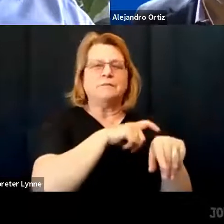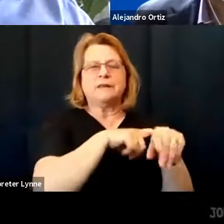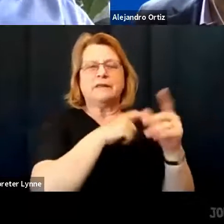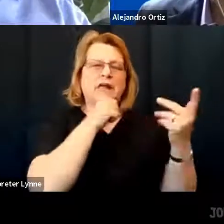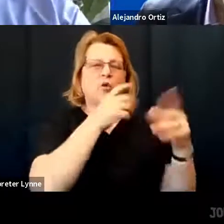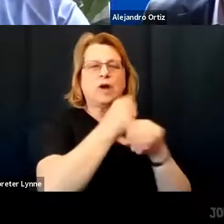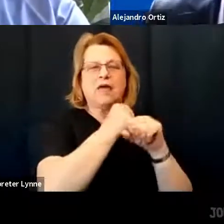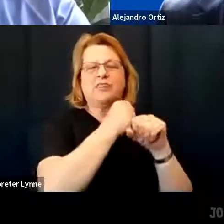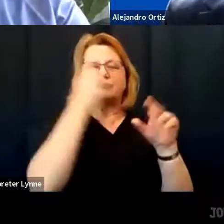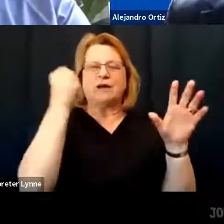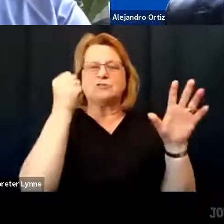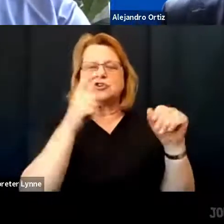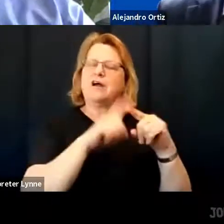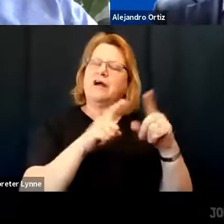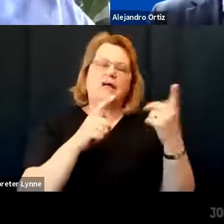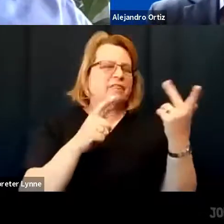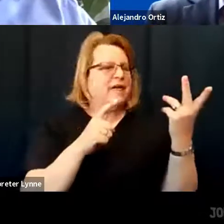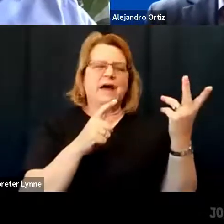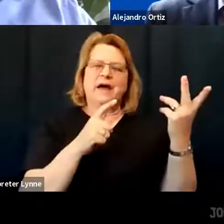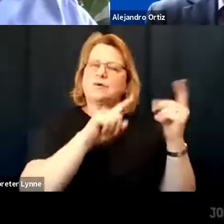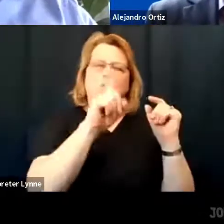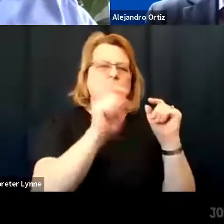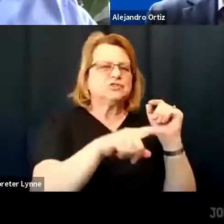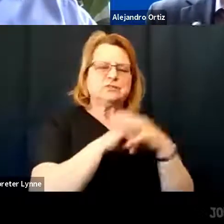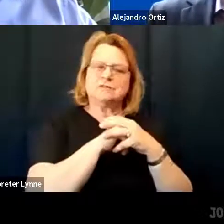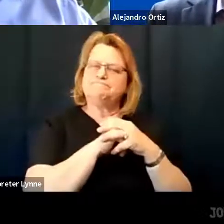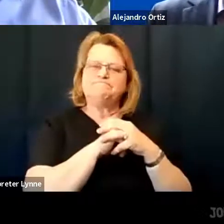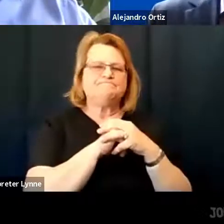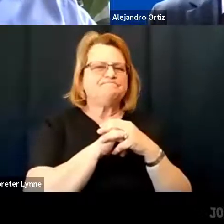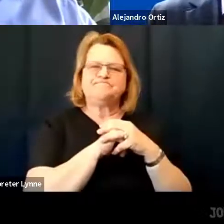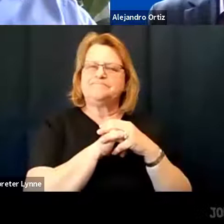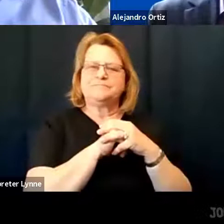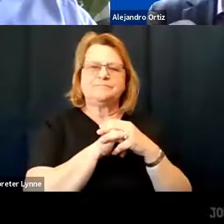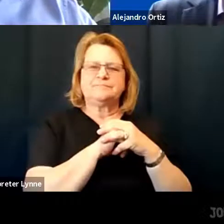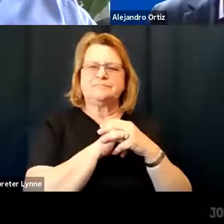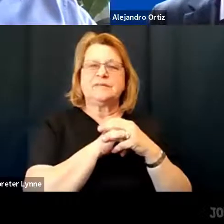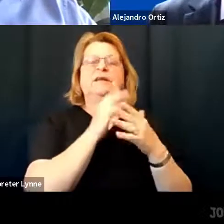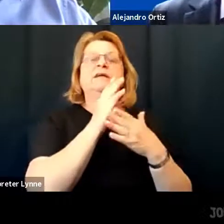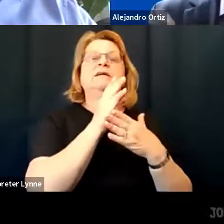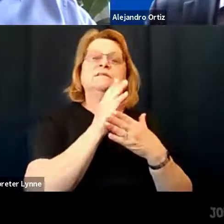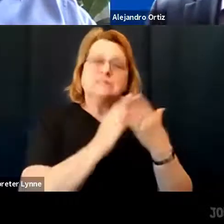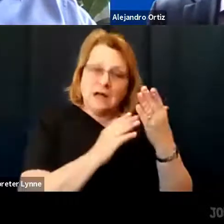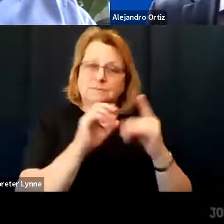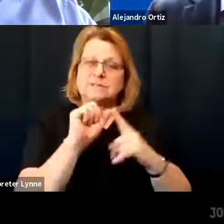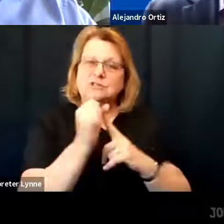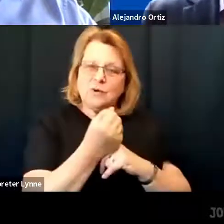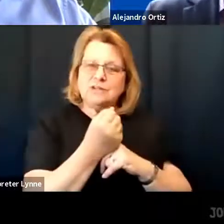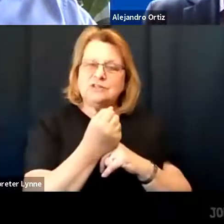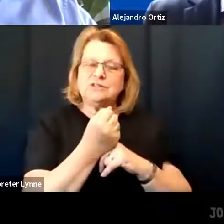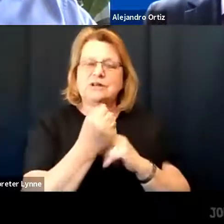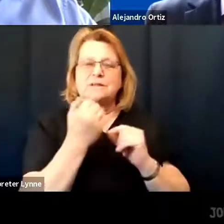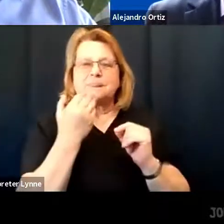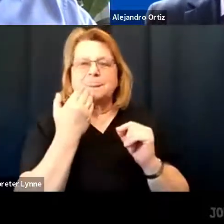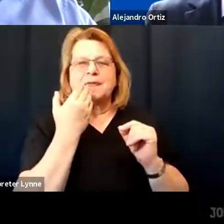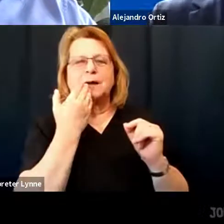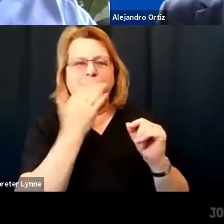question flagged or raised for me the idea that in some circumstances, the bad actor in a